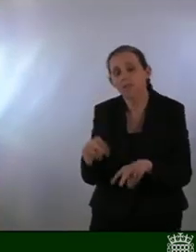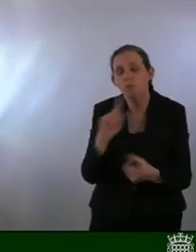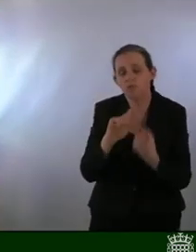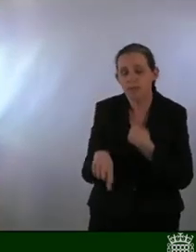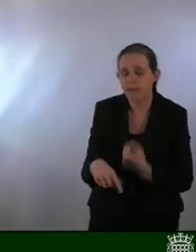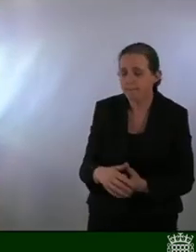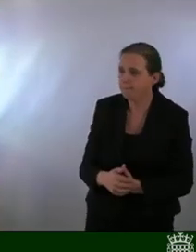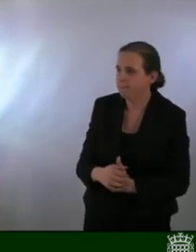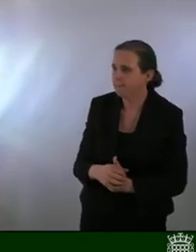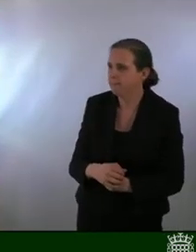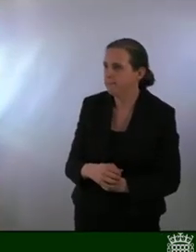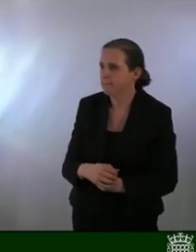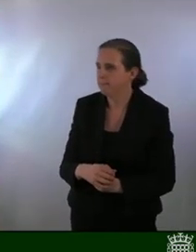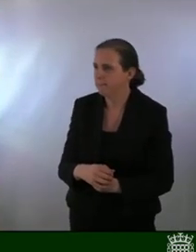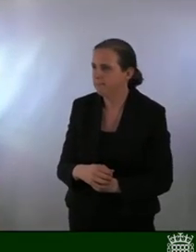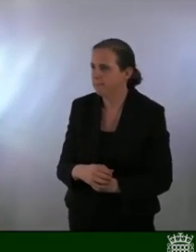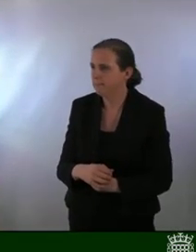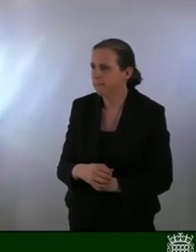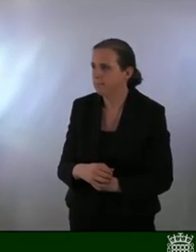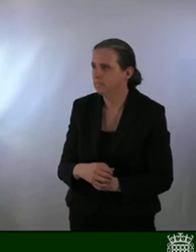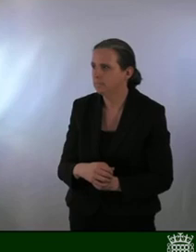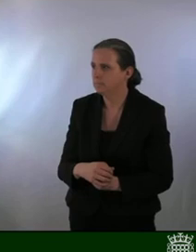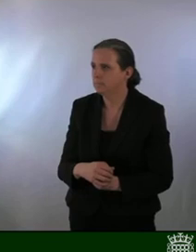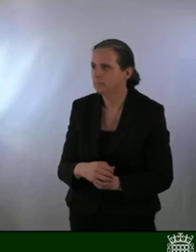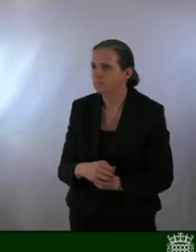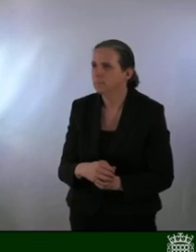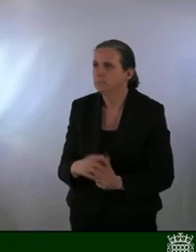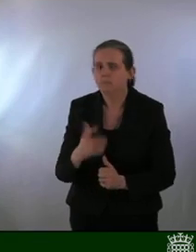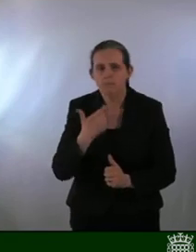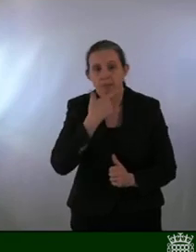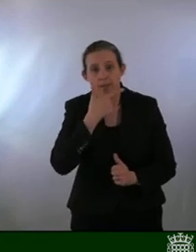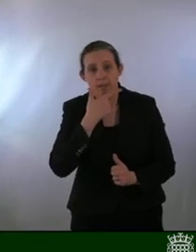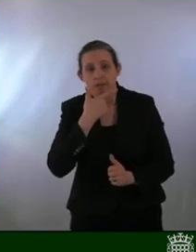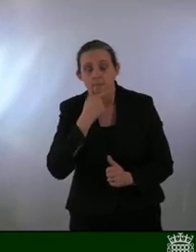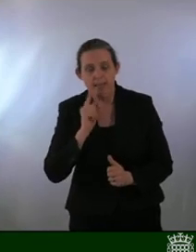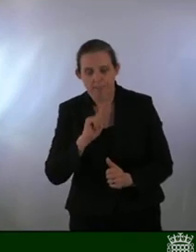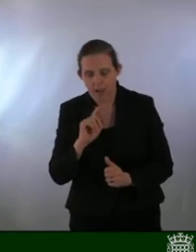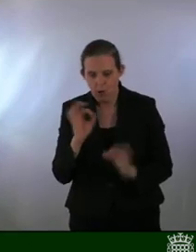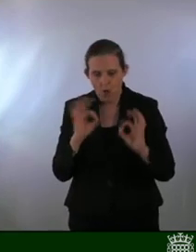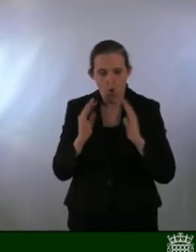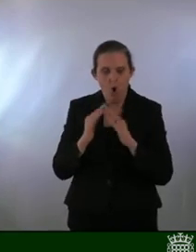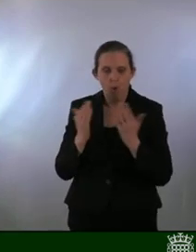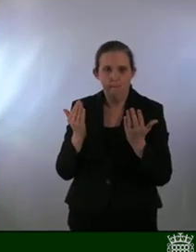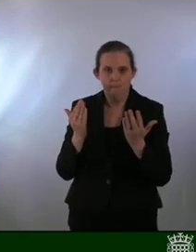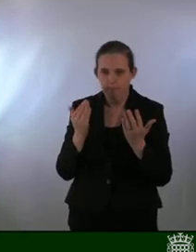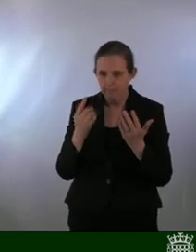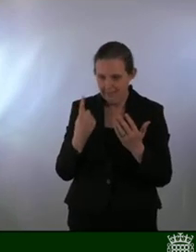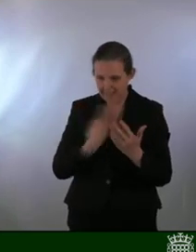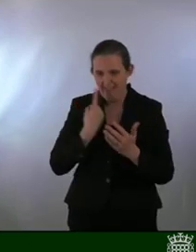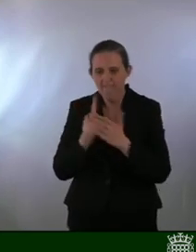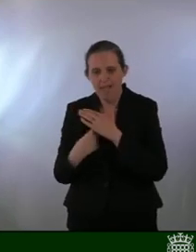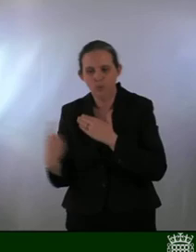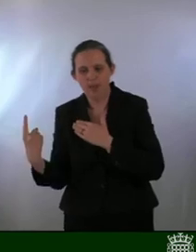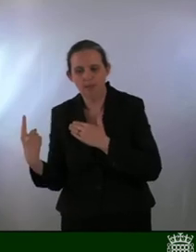Buck. People without a home of their own have particular challenges when seeking to self-isolate, which puts both their own health at